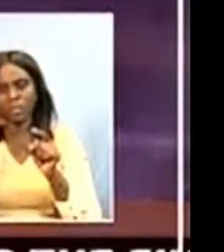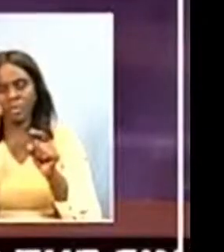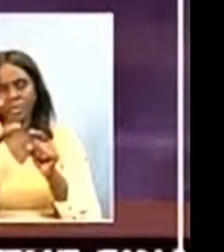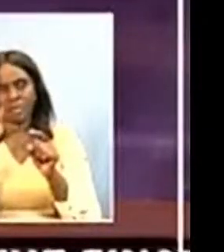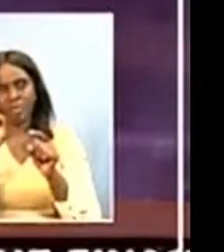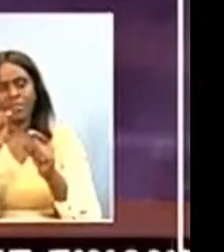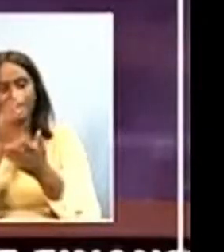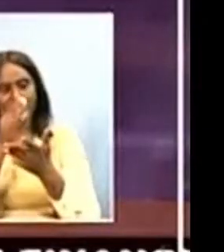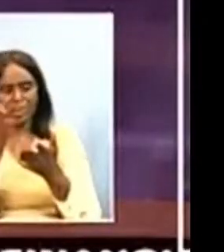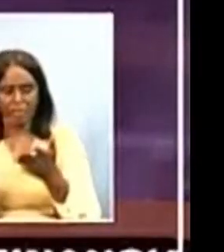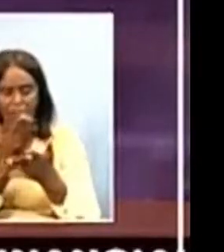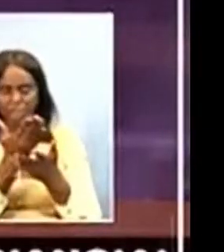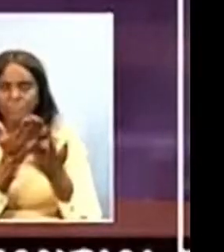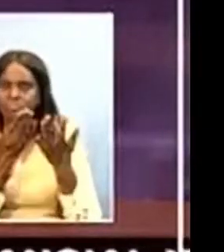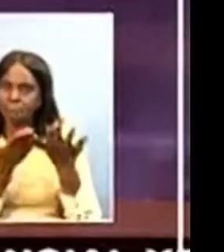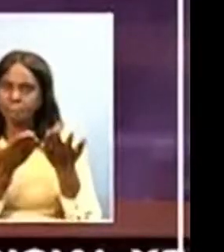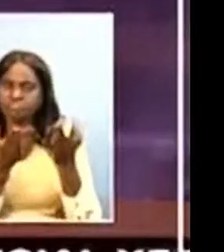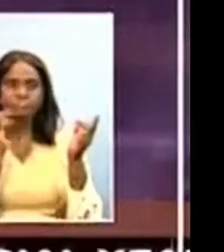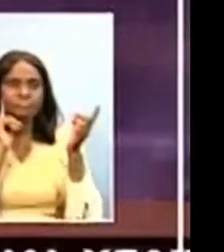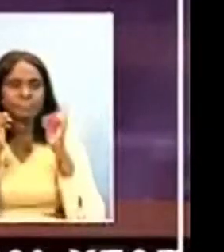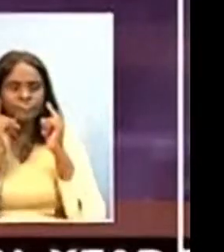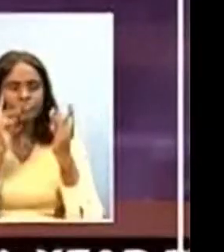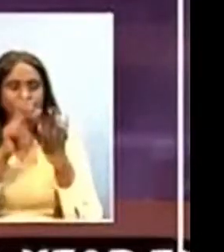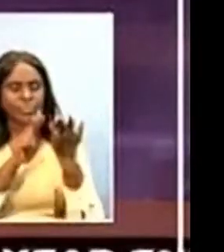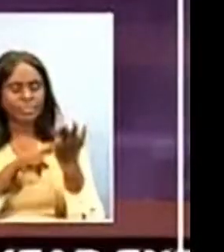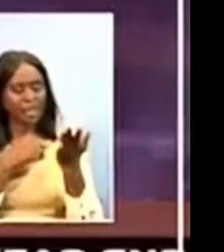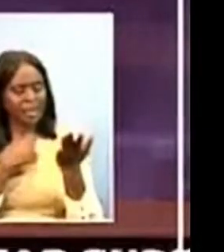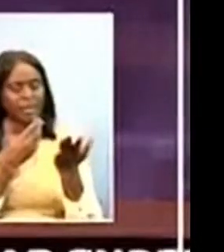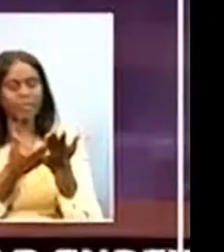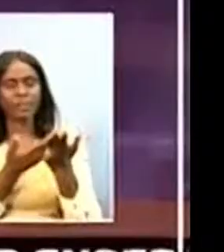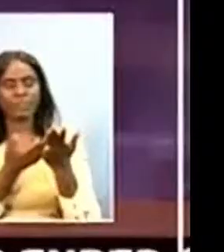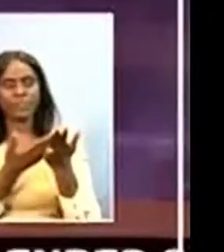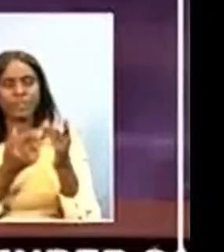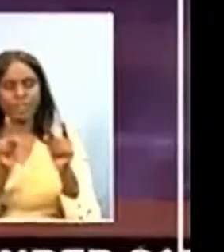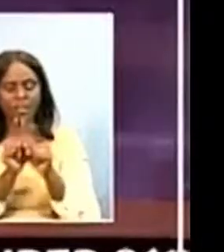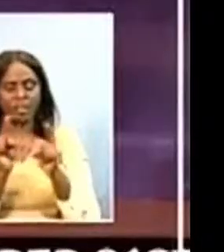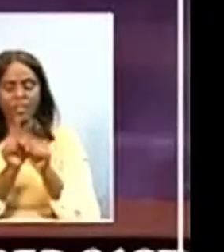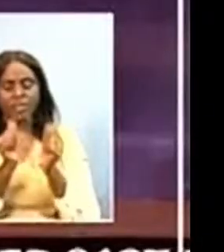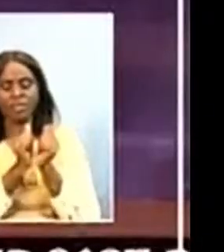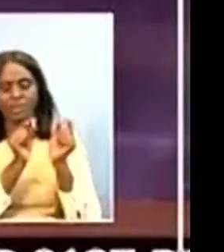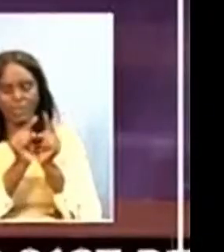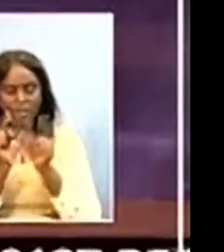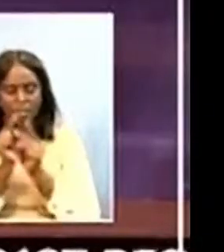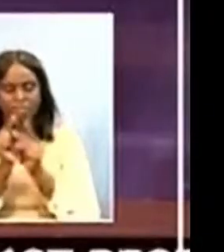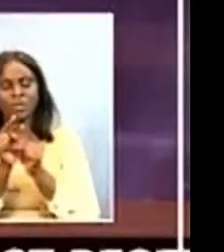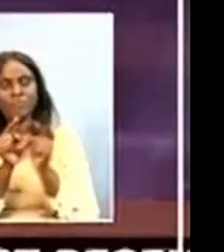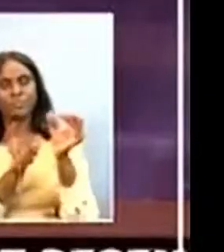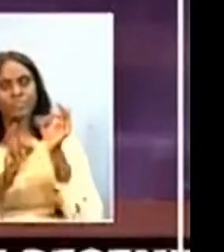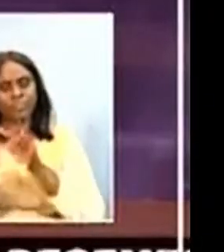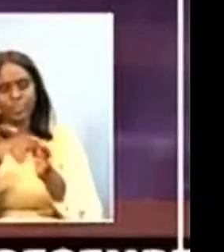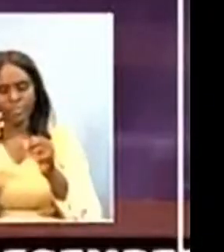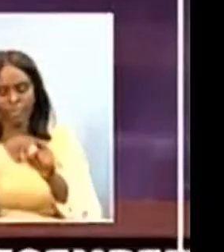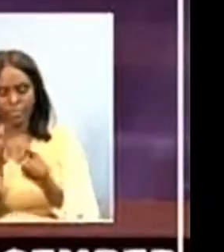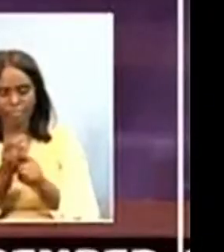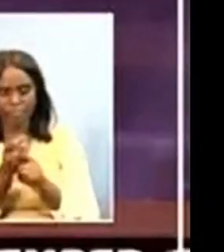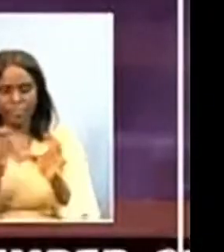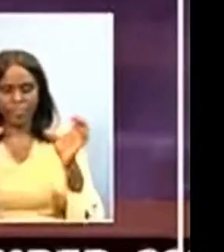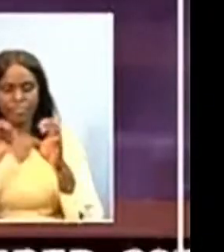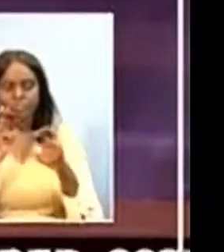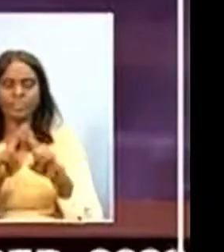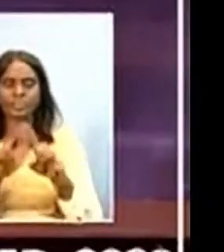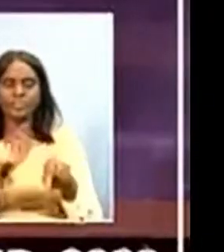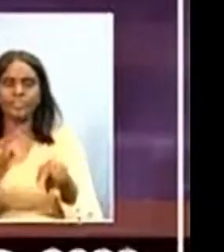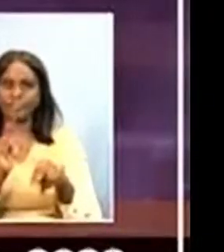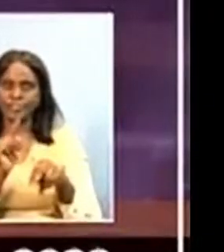Secretary there. Some of the take-homes that the report highlighted, as also echoed by the committee